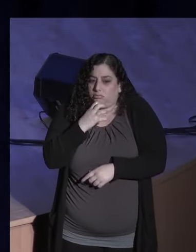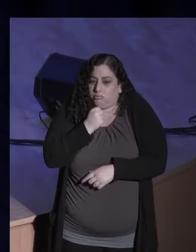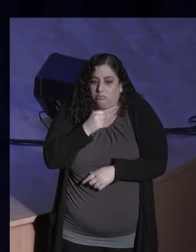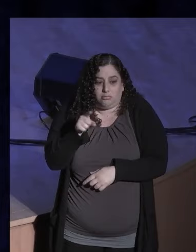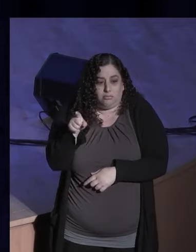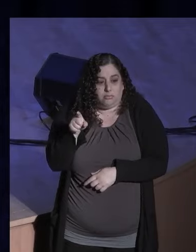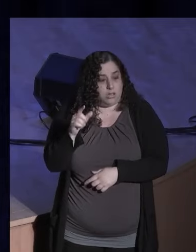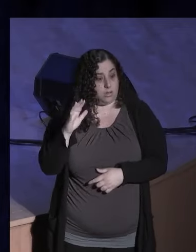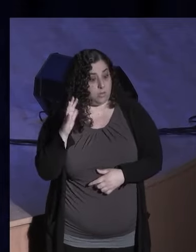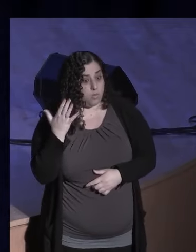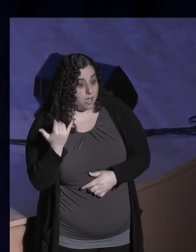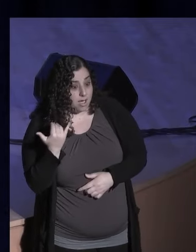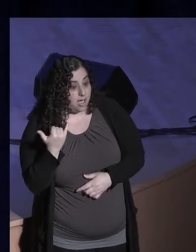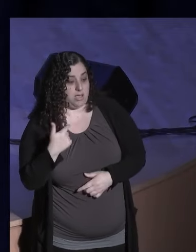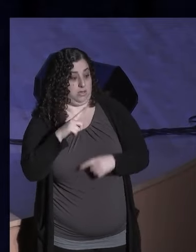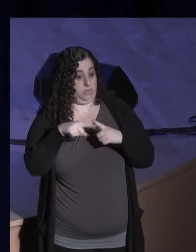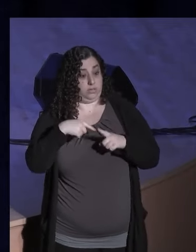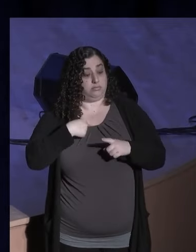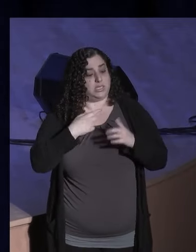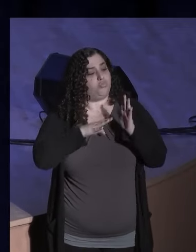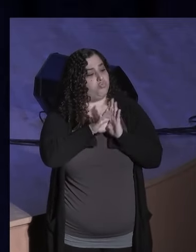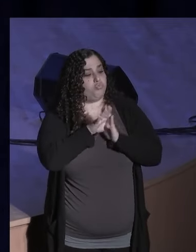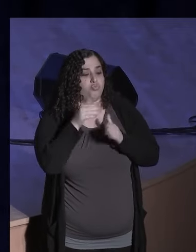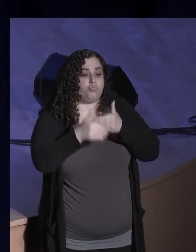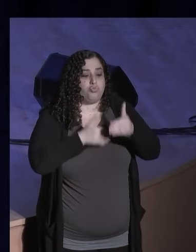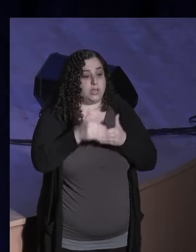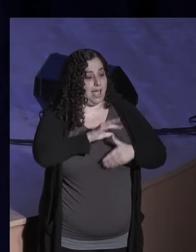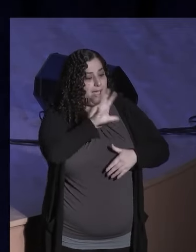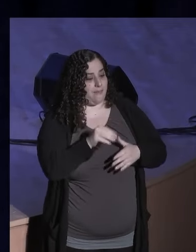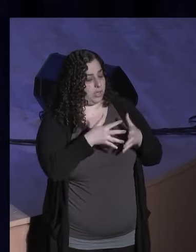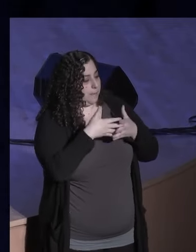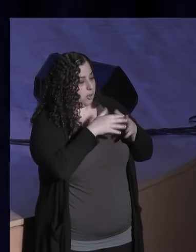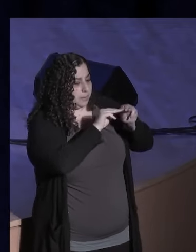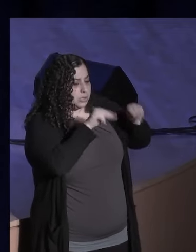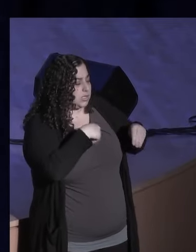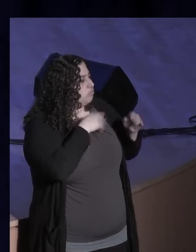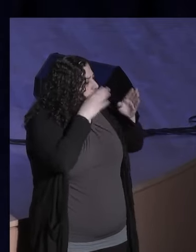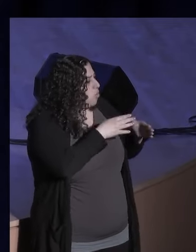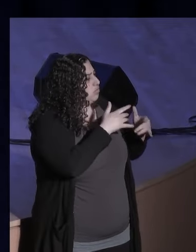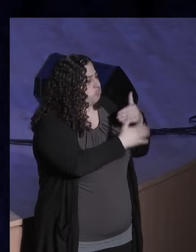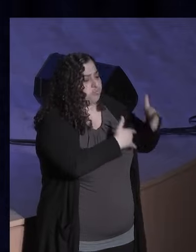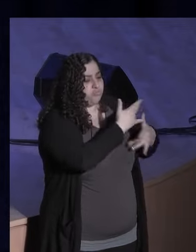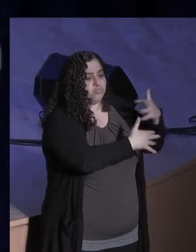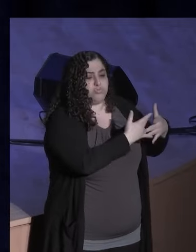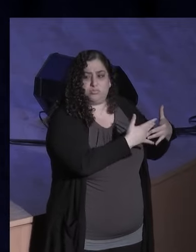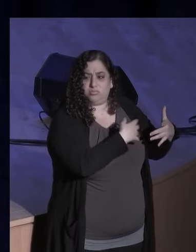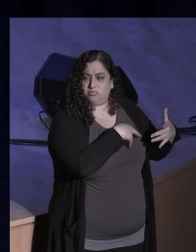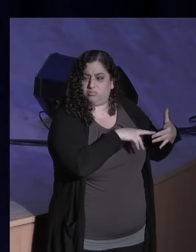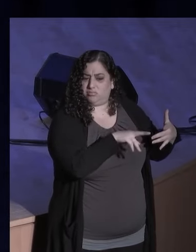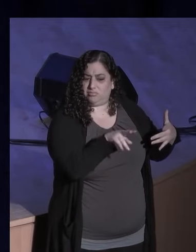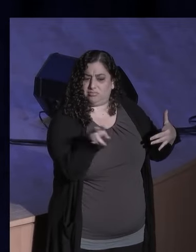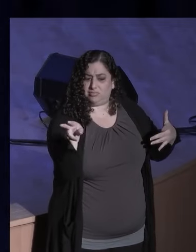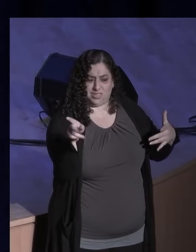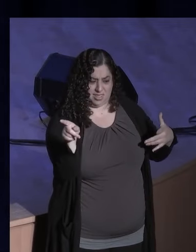Museum, the first way we made the museum real was working with Richard Curran and many others using the Folklife Festival. So the festival,